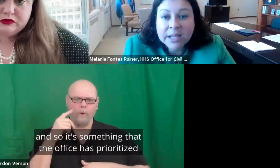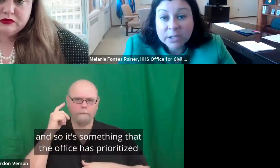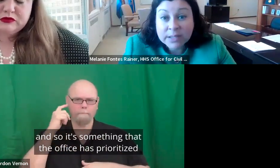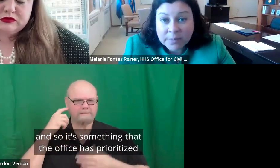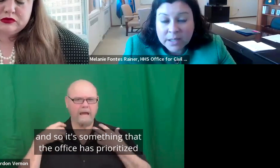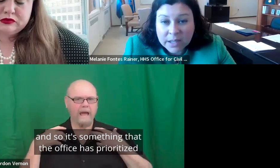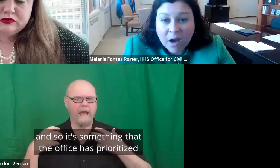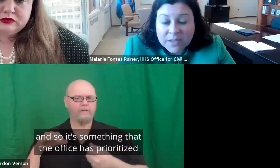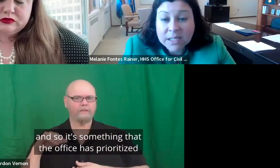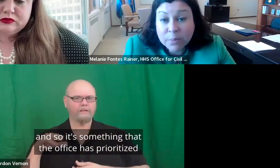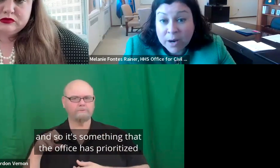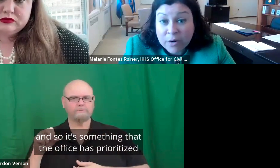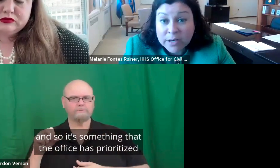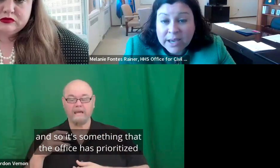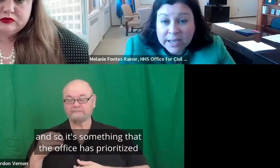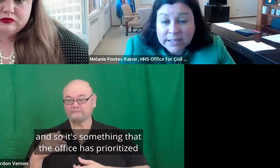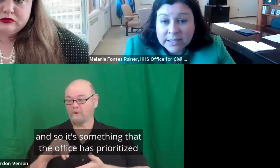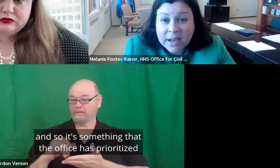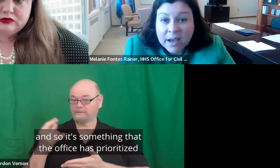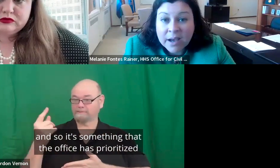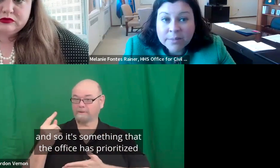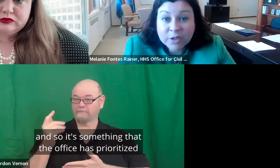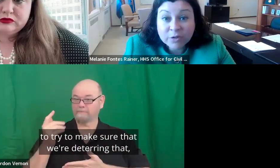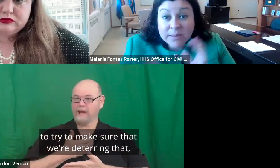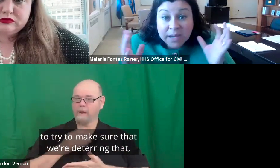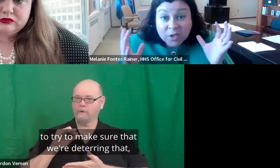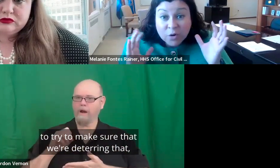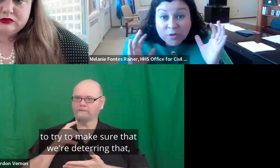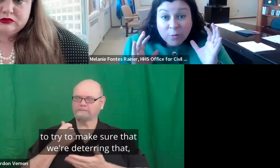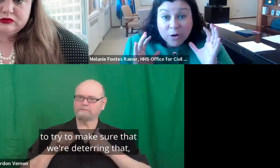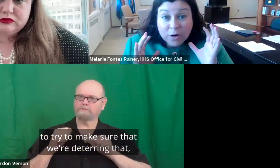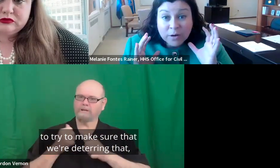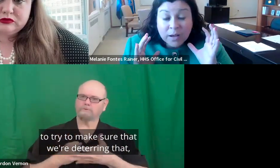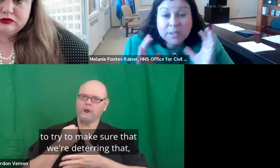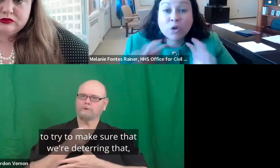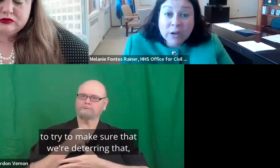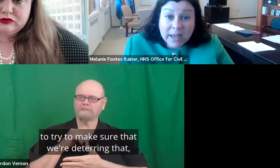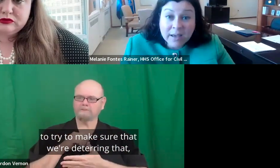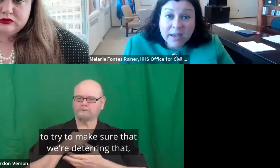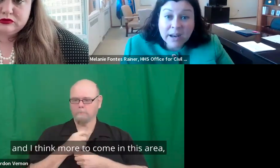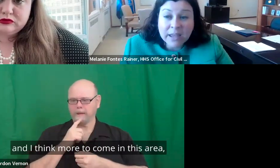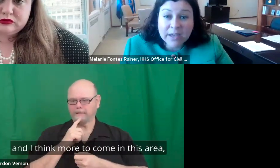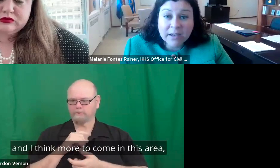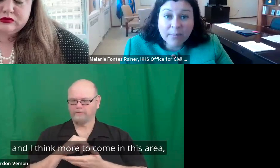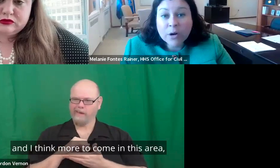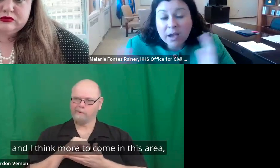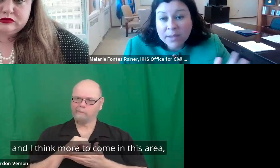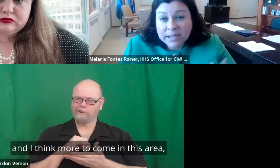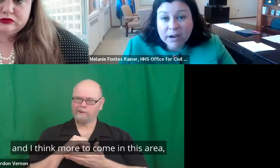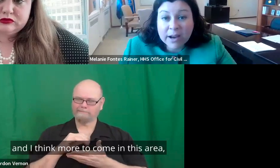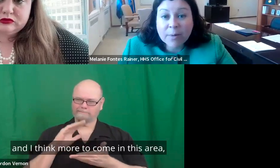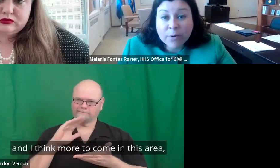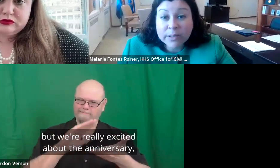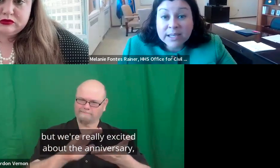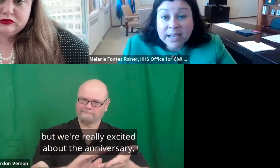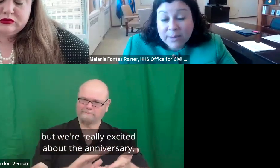issues. And so it's something that the office has prioritized to try to make sure that we're deterring that. And I think more to come in